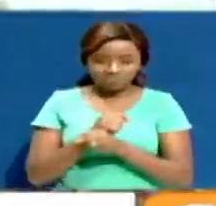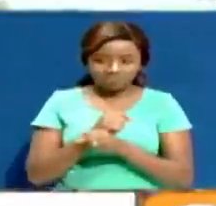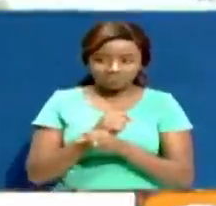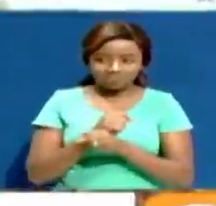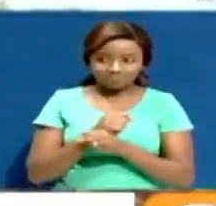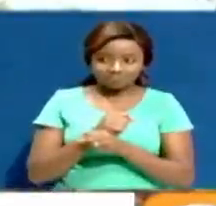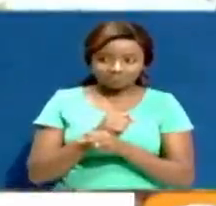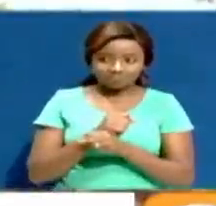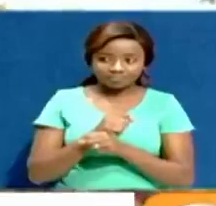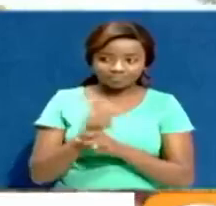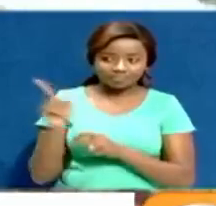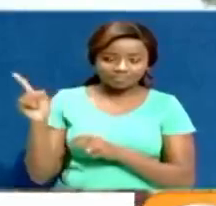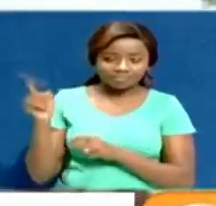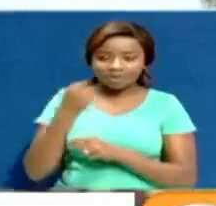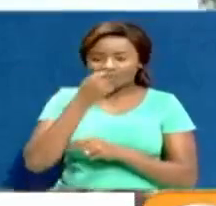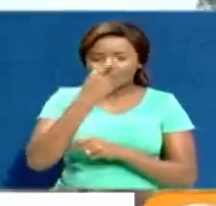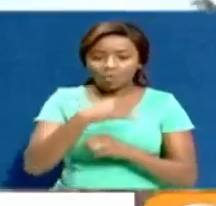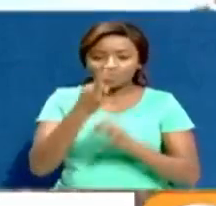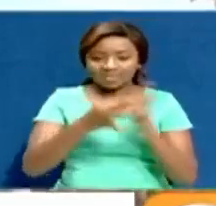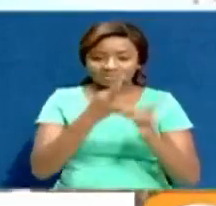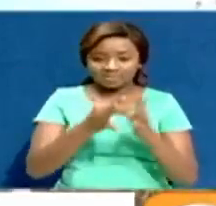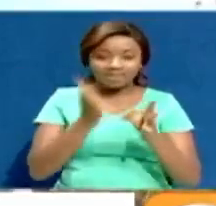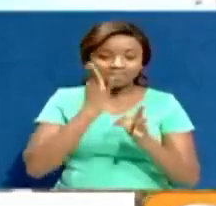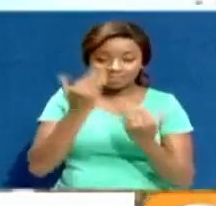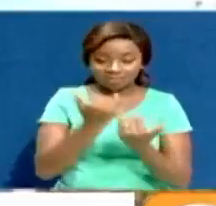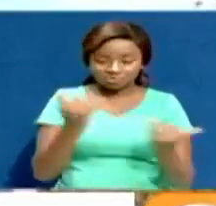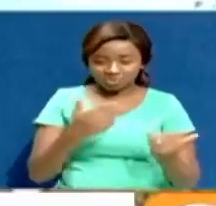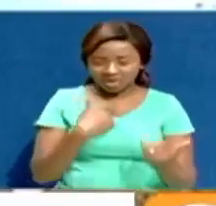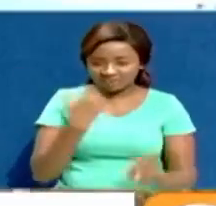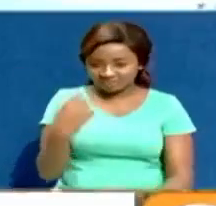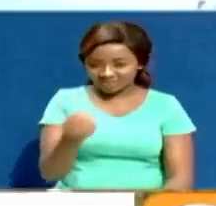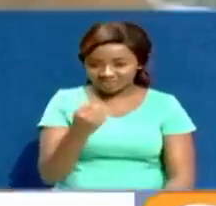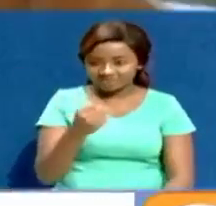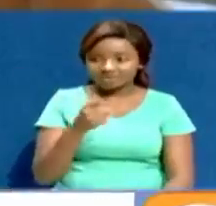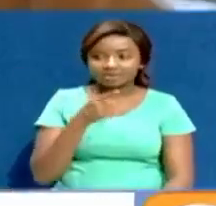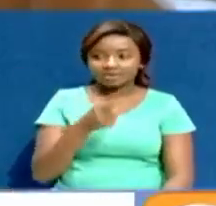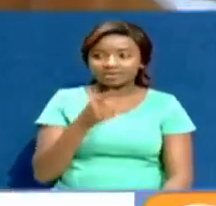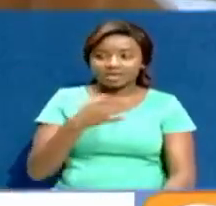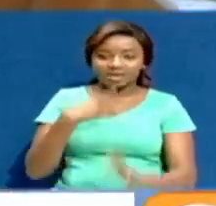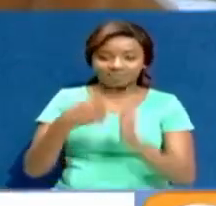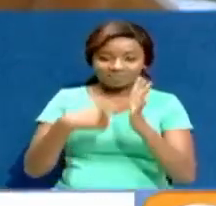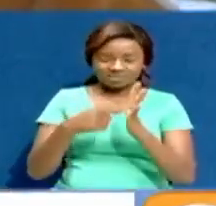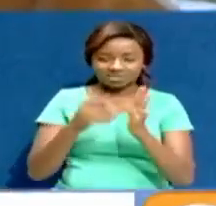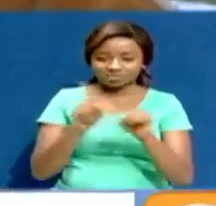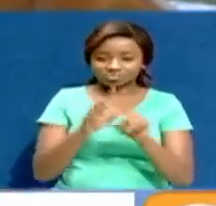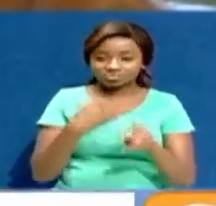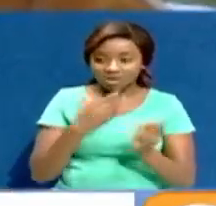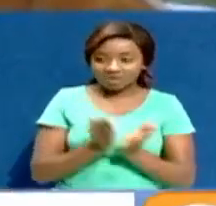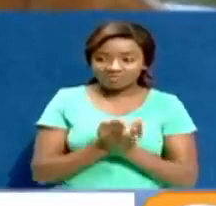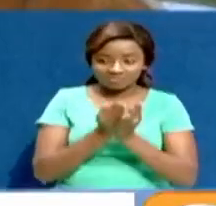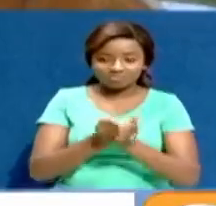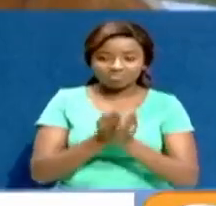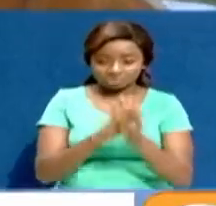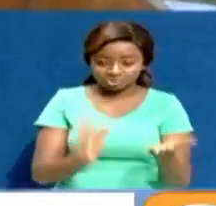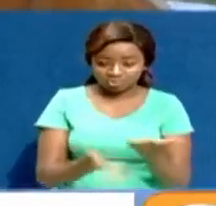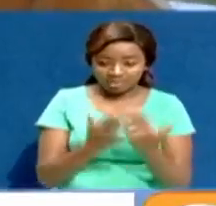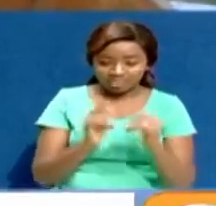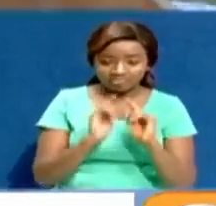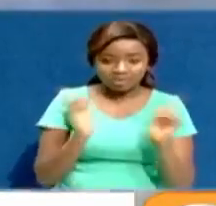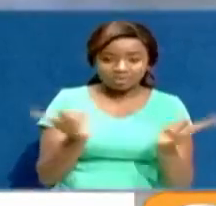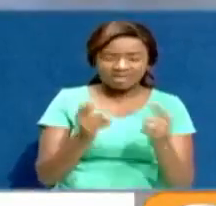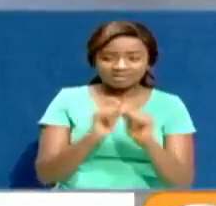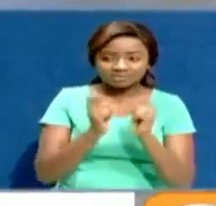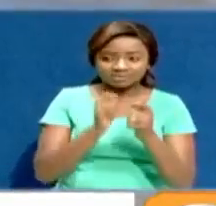43-year-old Lynette Rogo owns a boat. The mother of five is here to ensure her crew is up to speed with this new electric